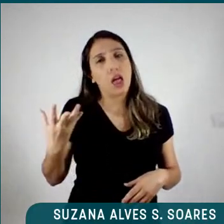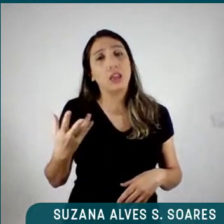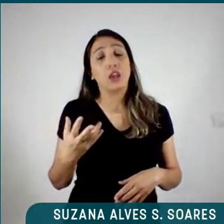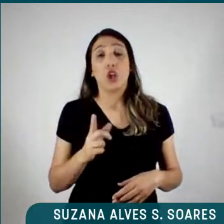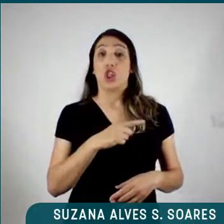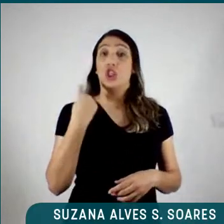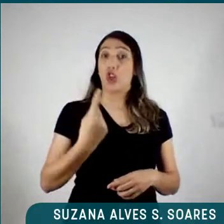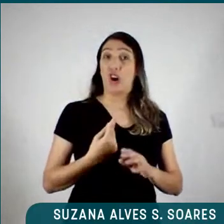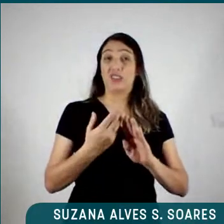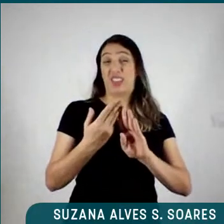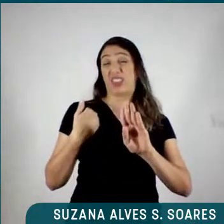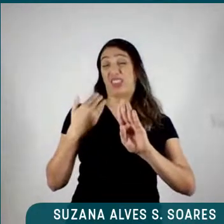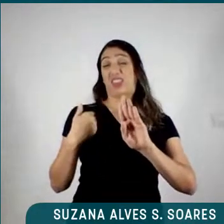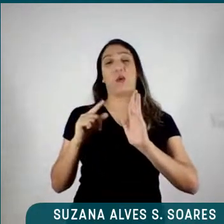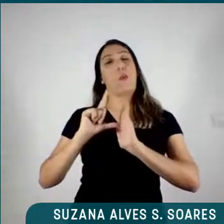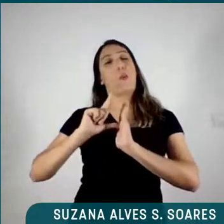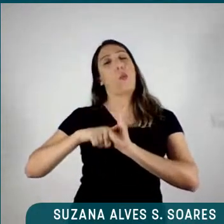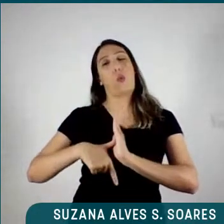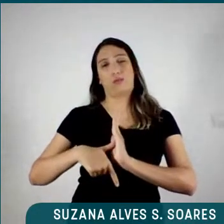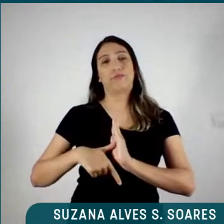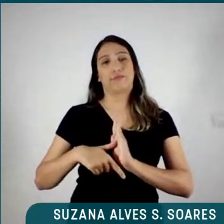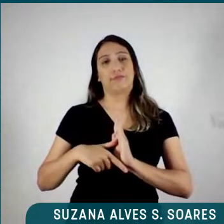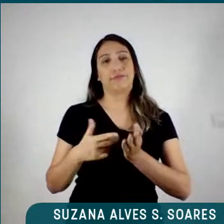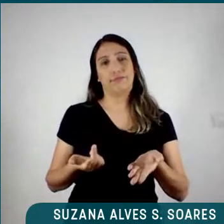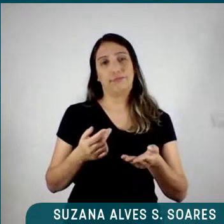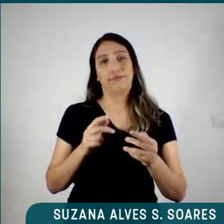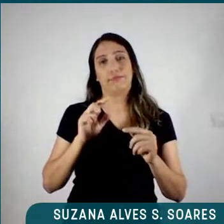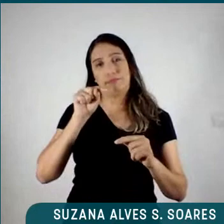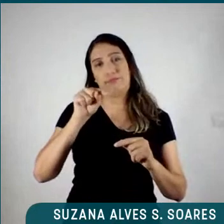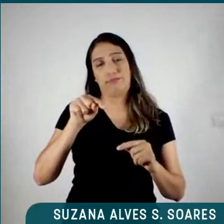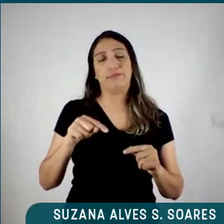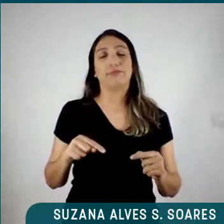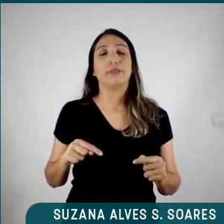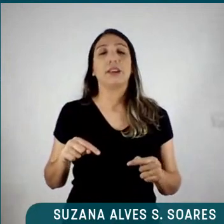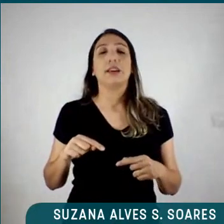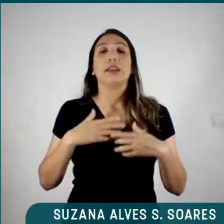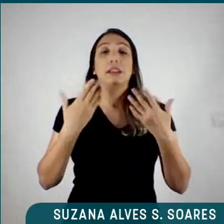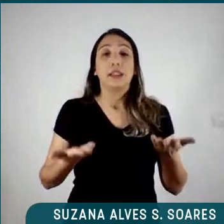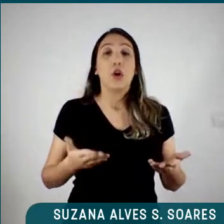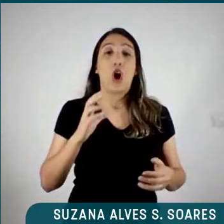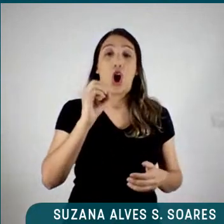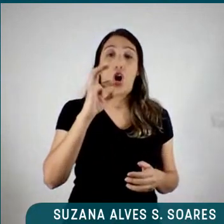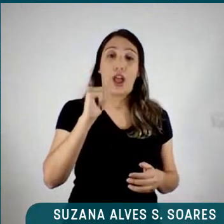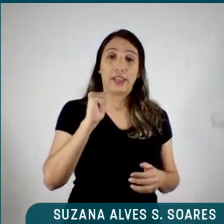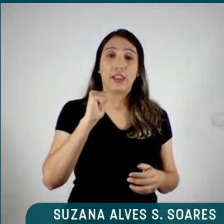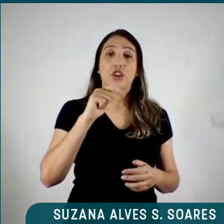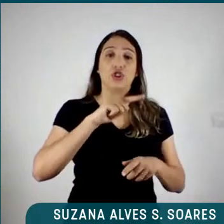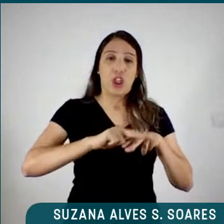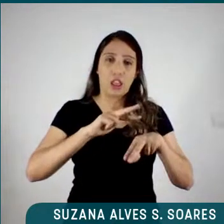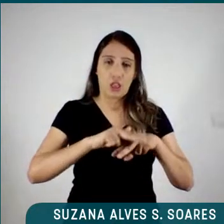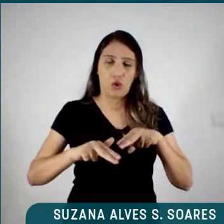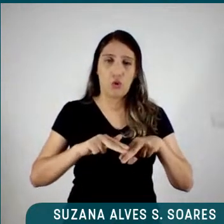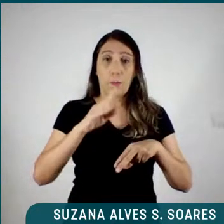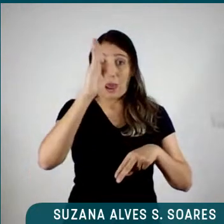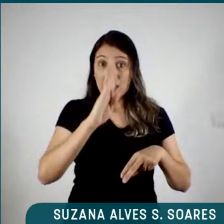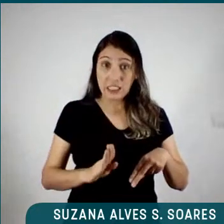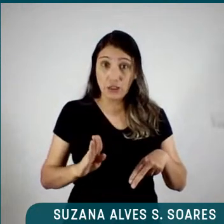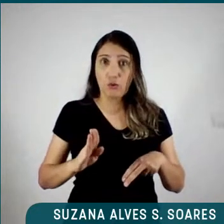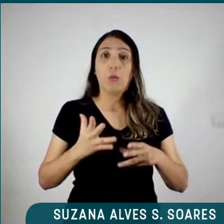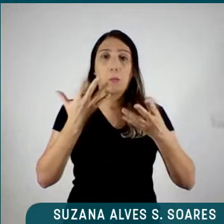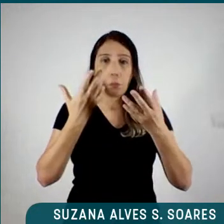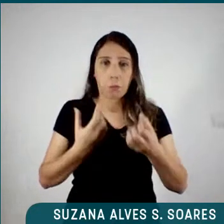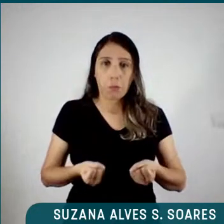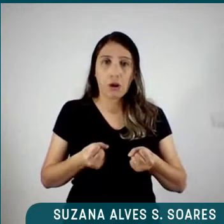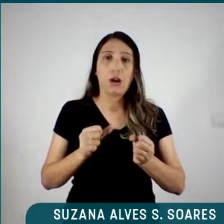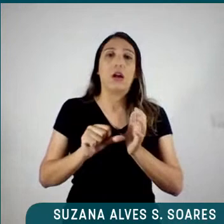countries that has a these countries, they have a participation of over 50% of women in